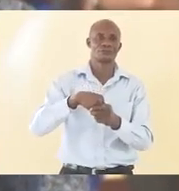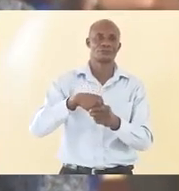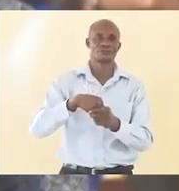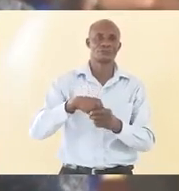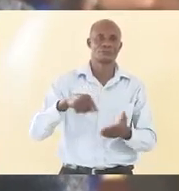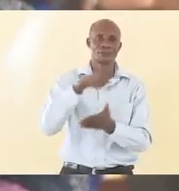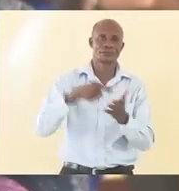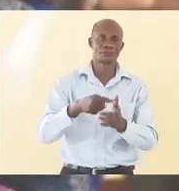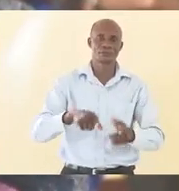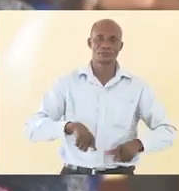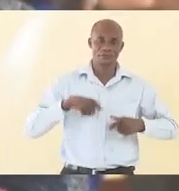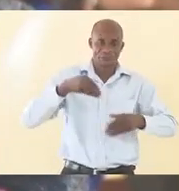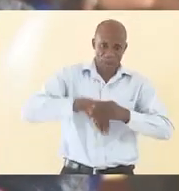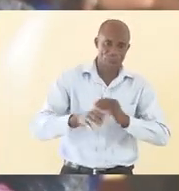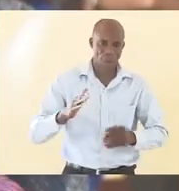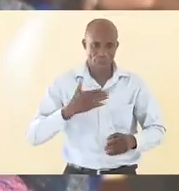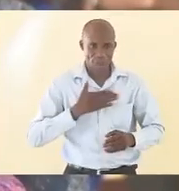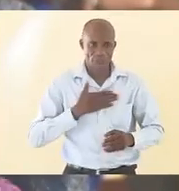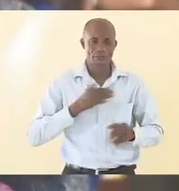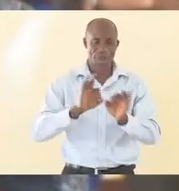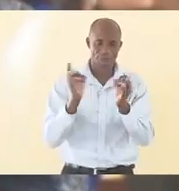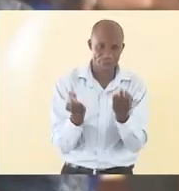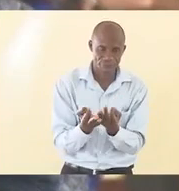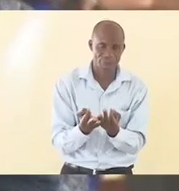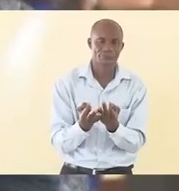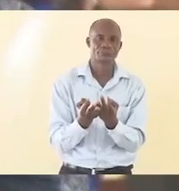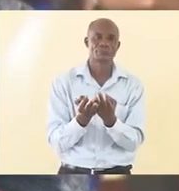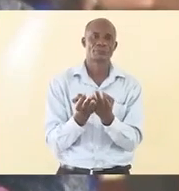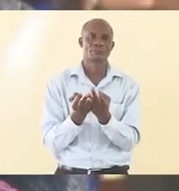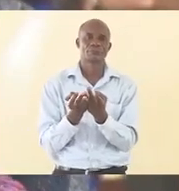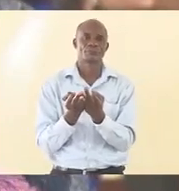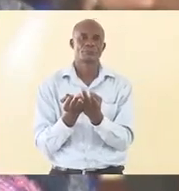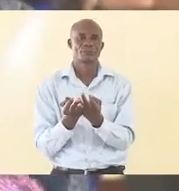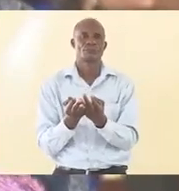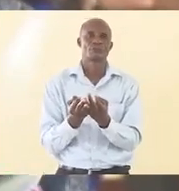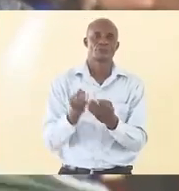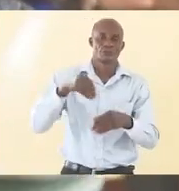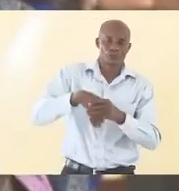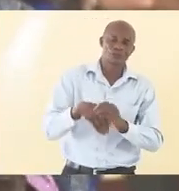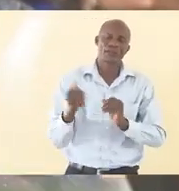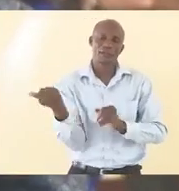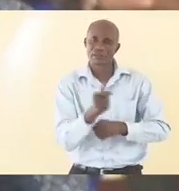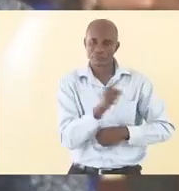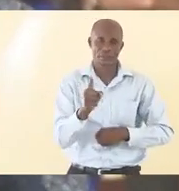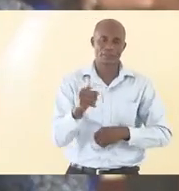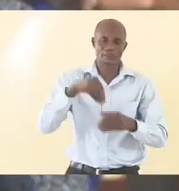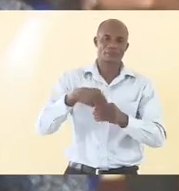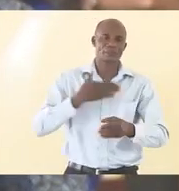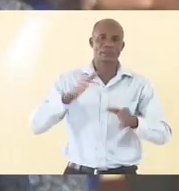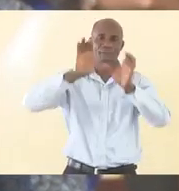these lives into my business, into my family, into anywhere in my